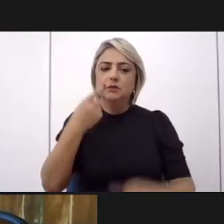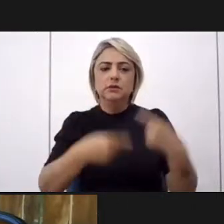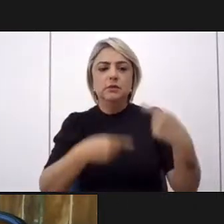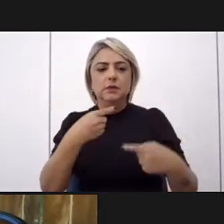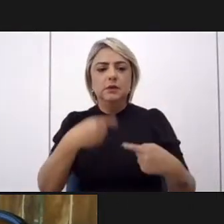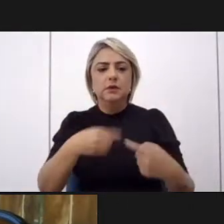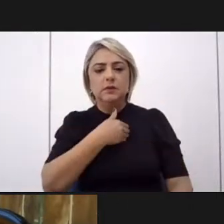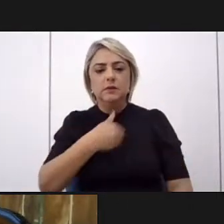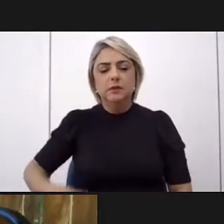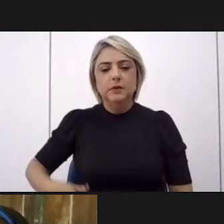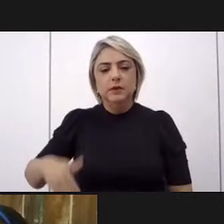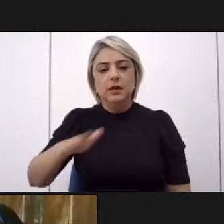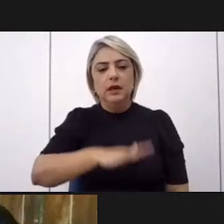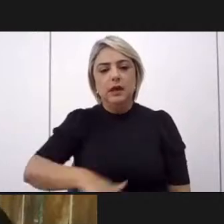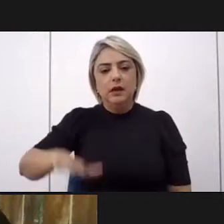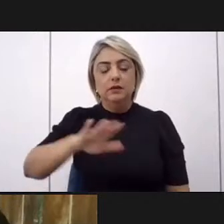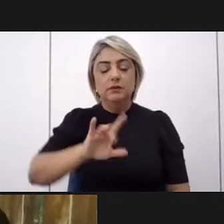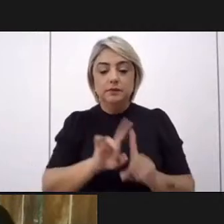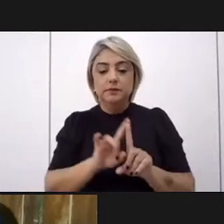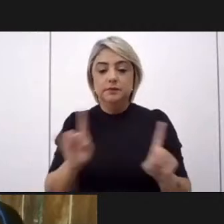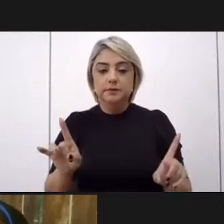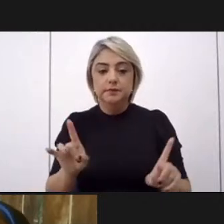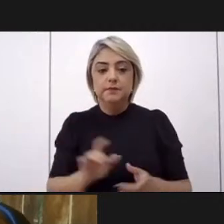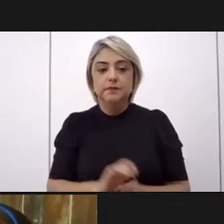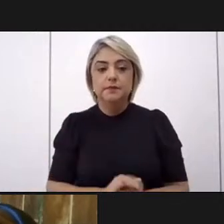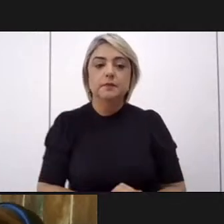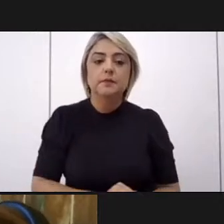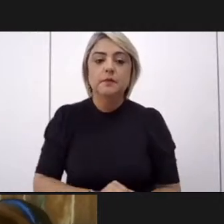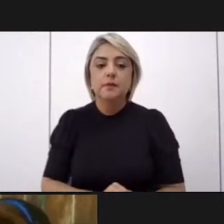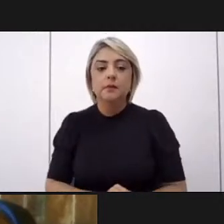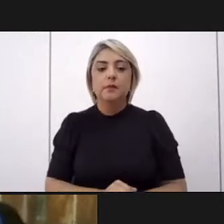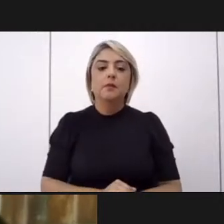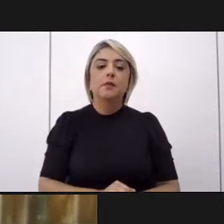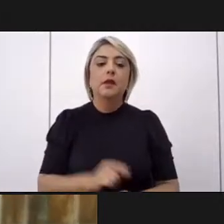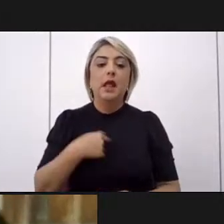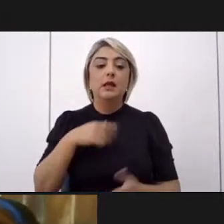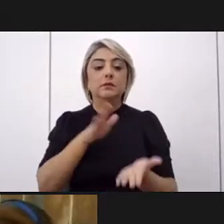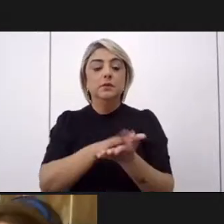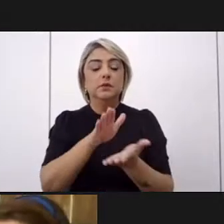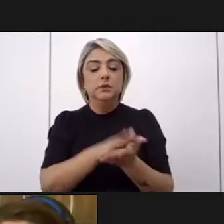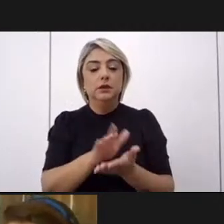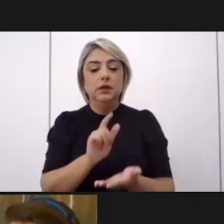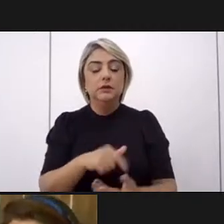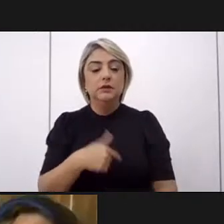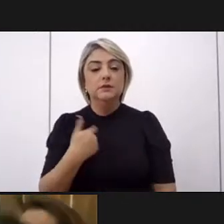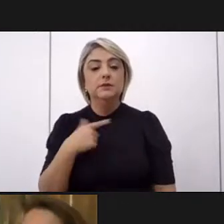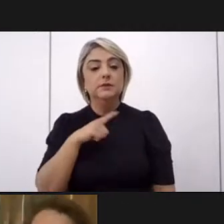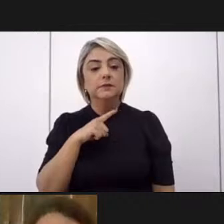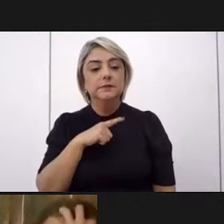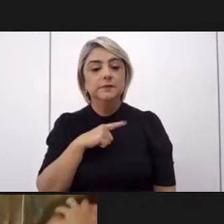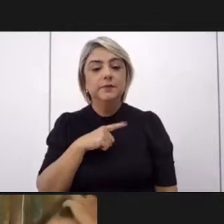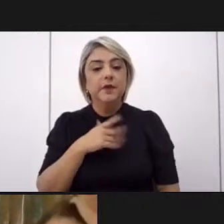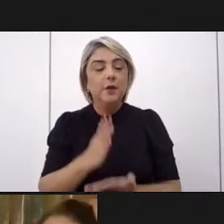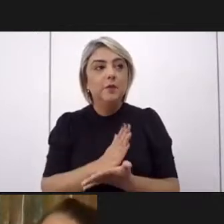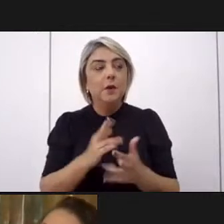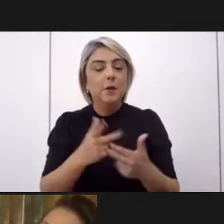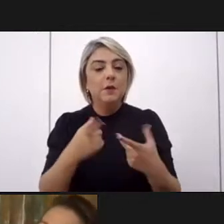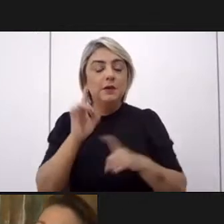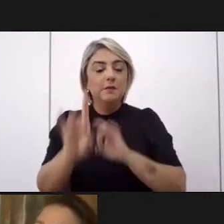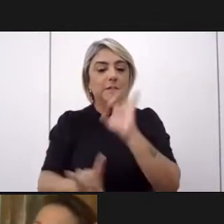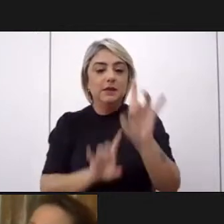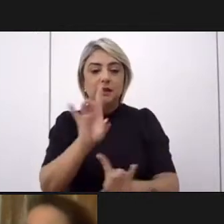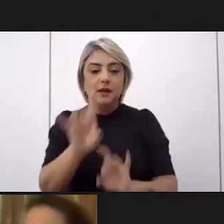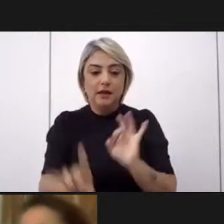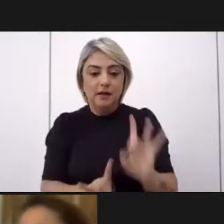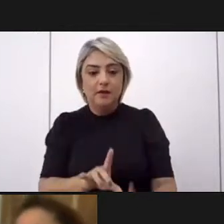But this one publication has something special, that is